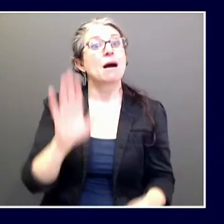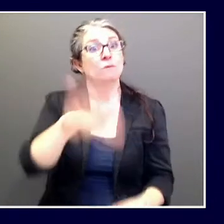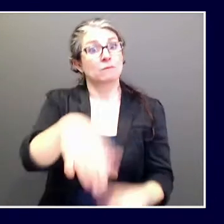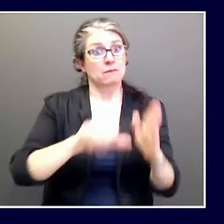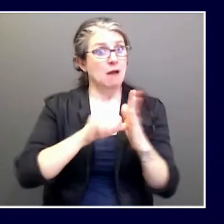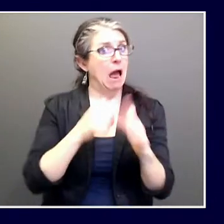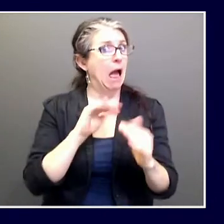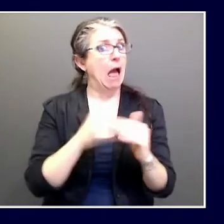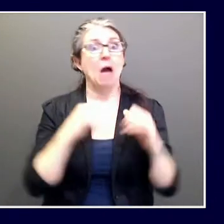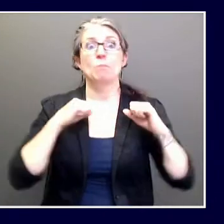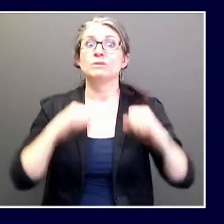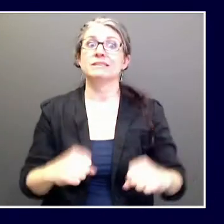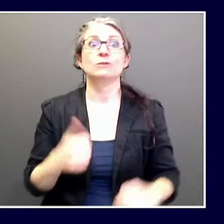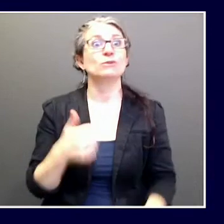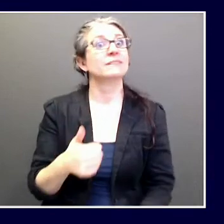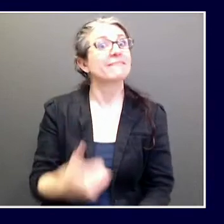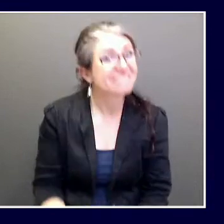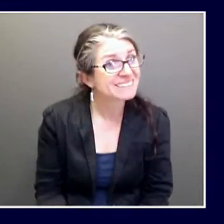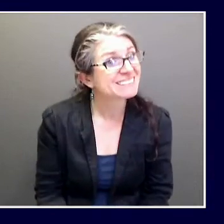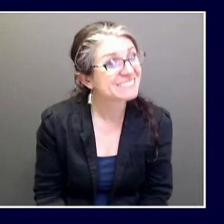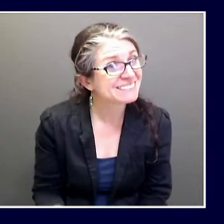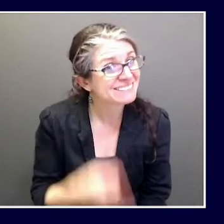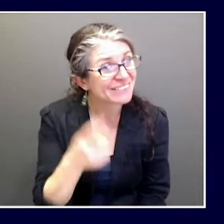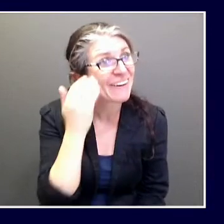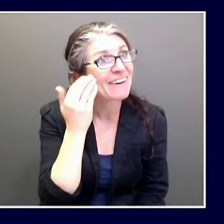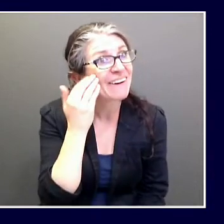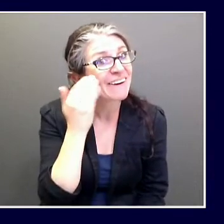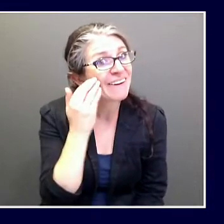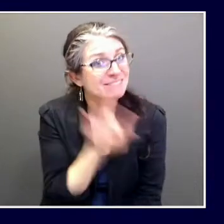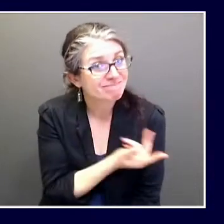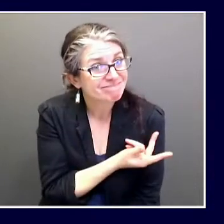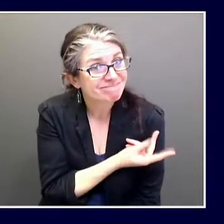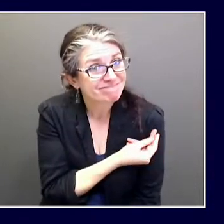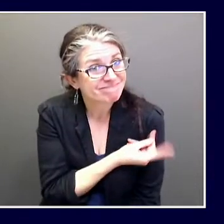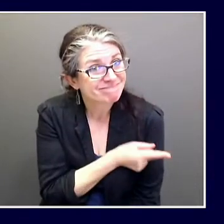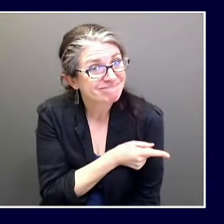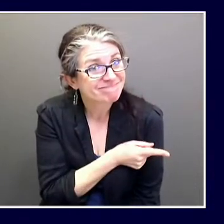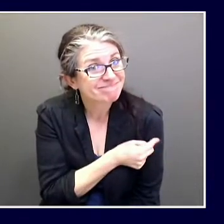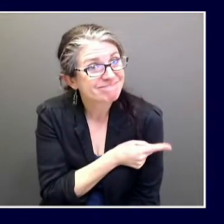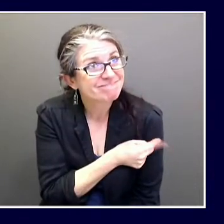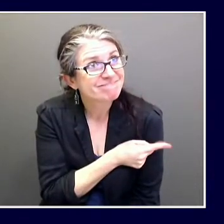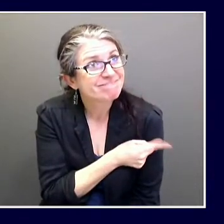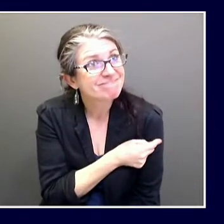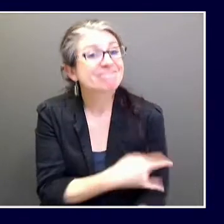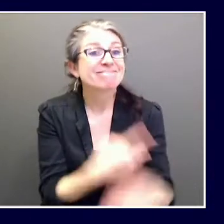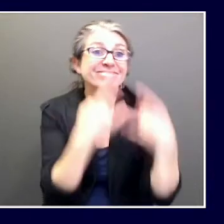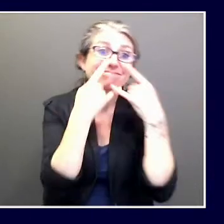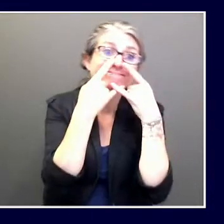ready for that. And that includes vaccinating, making sure you're wearing a mask, getting a booster.